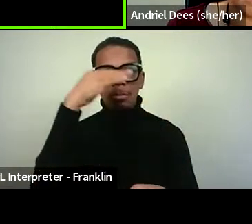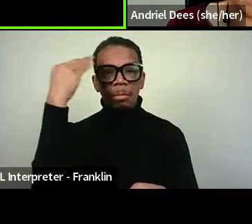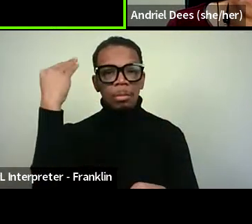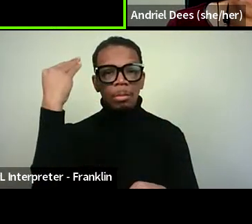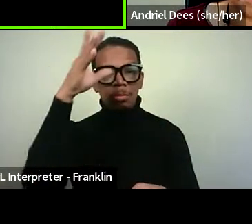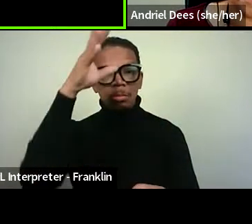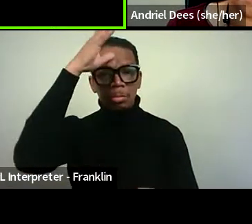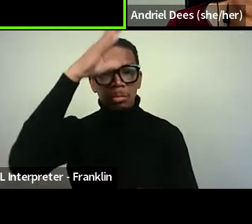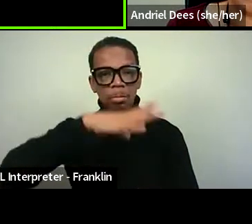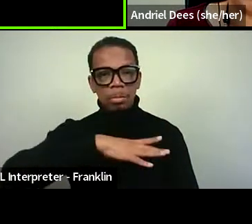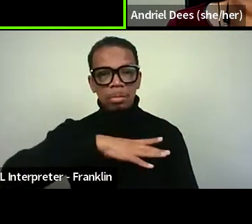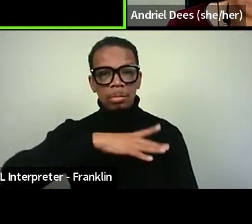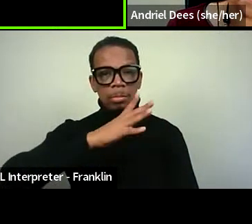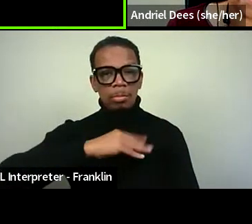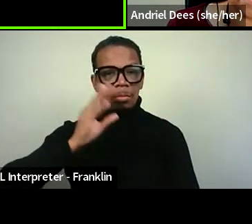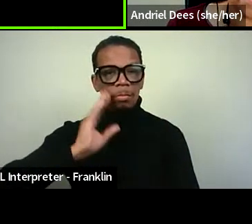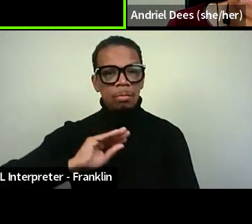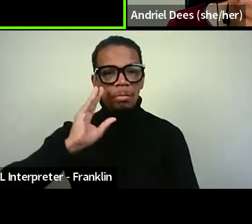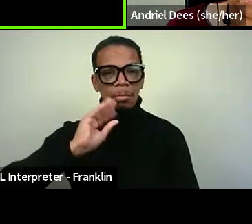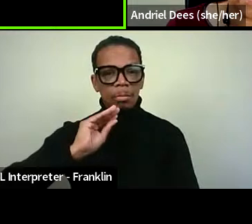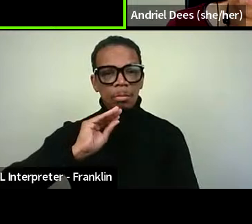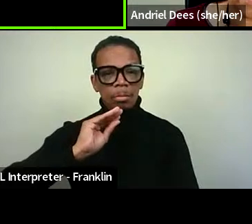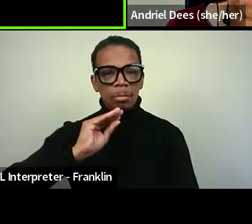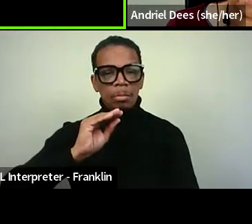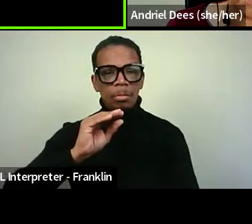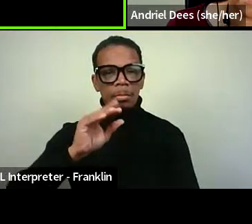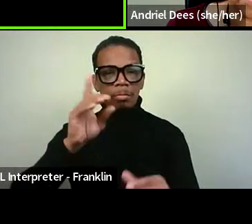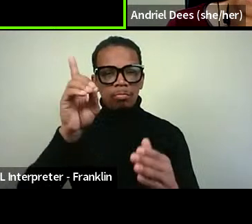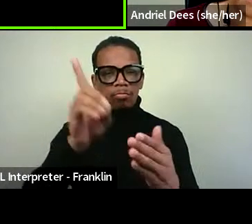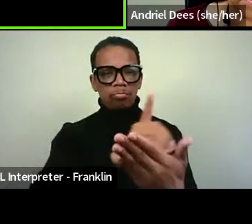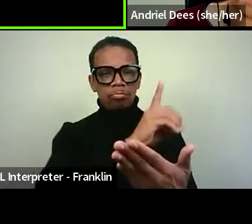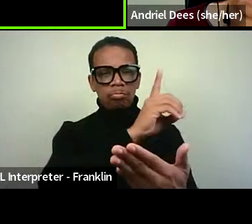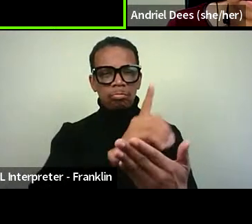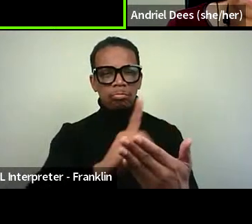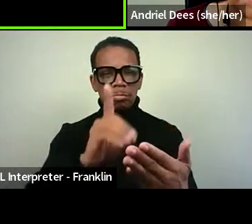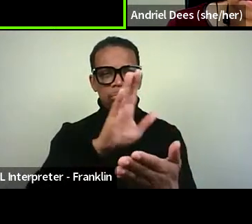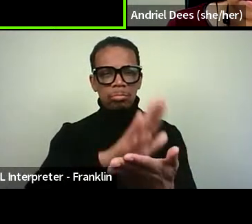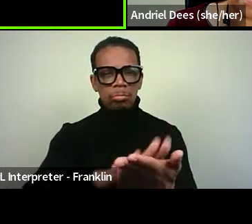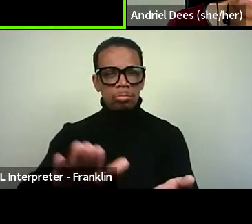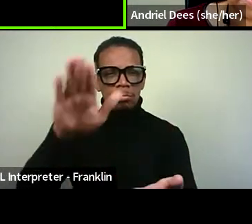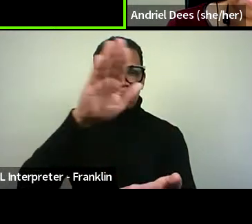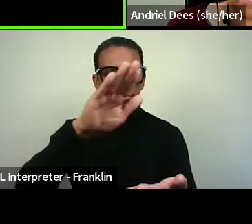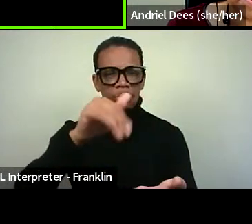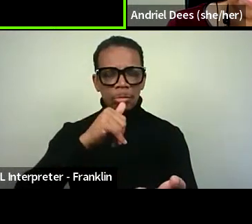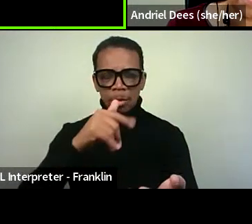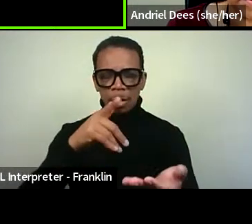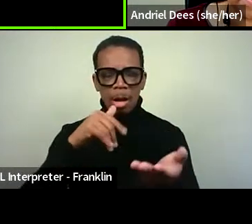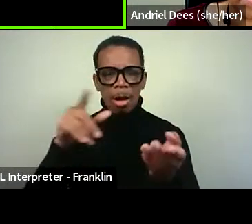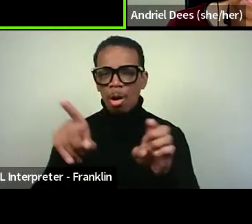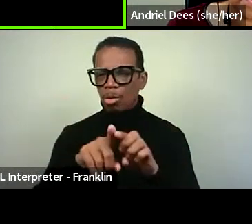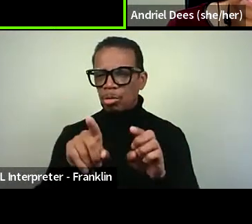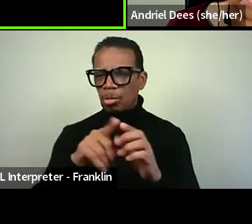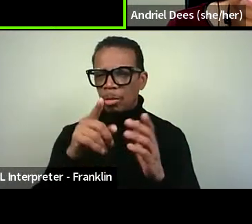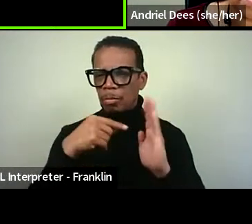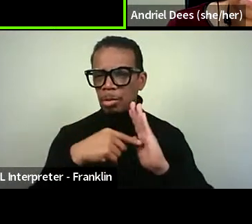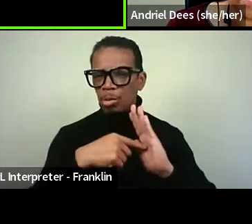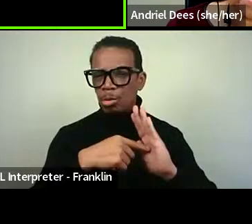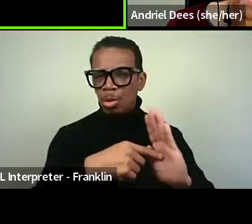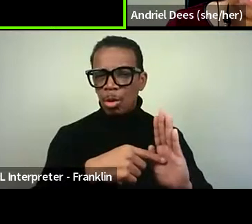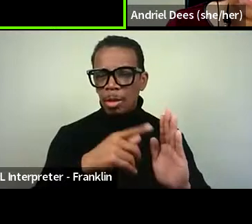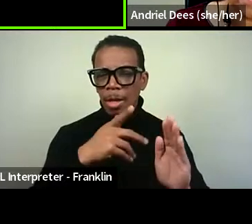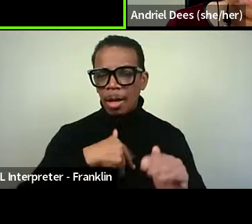African-American males who experience discrimination in post-secondary institutions have been shown